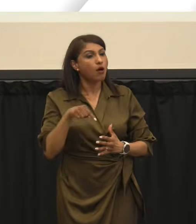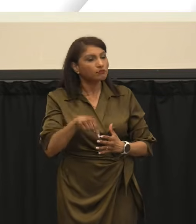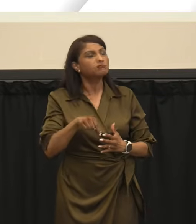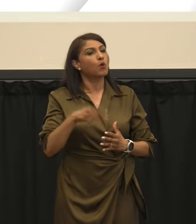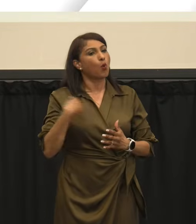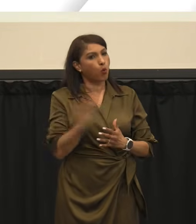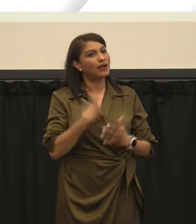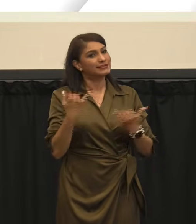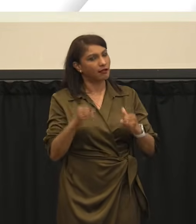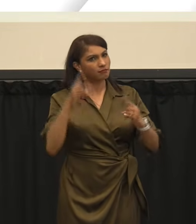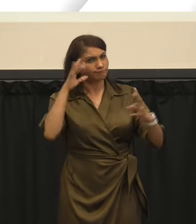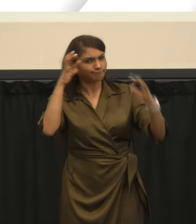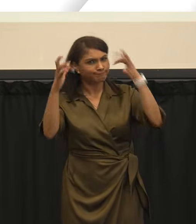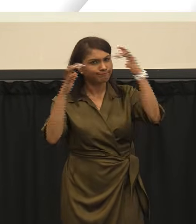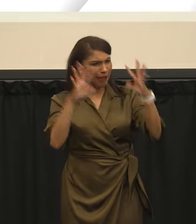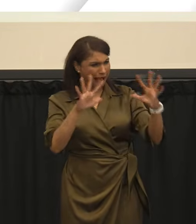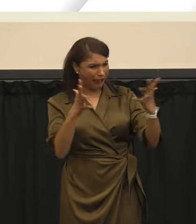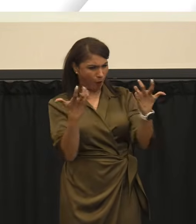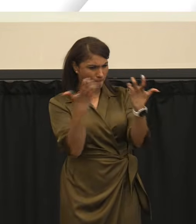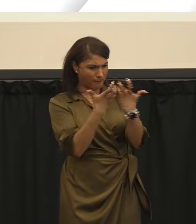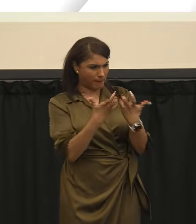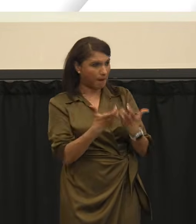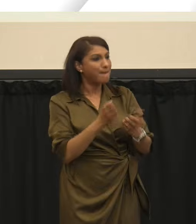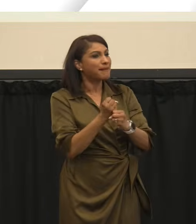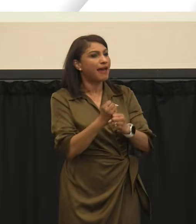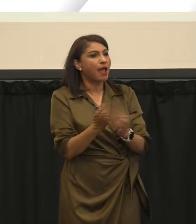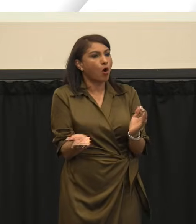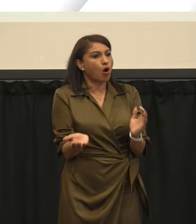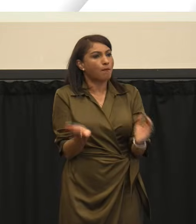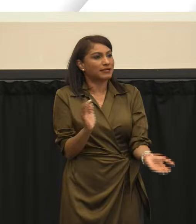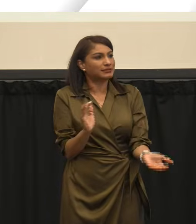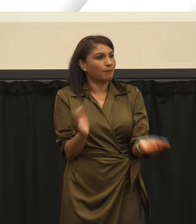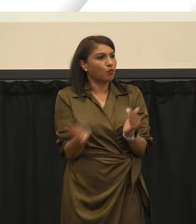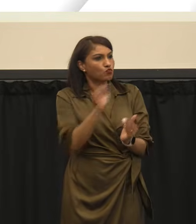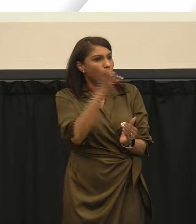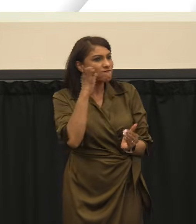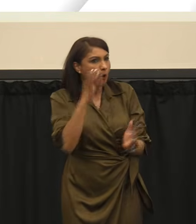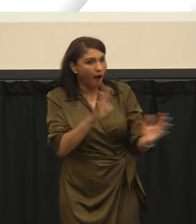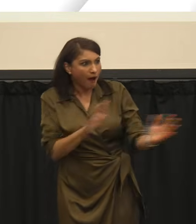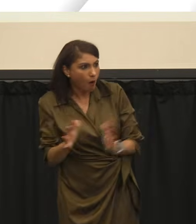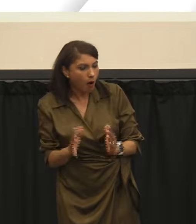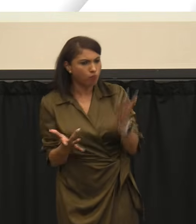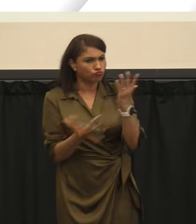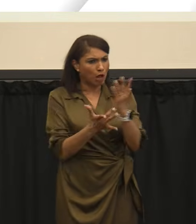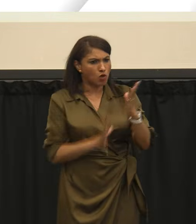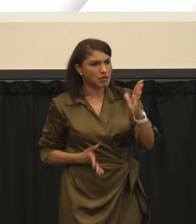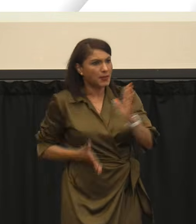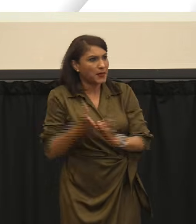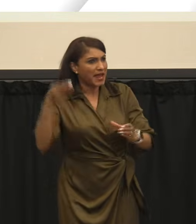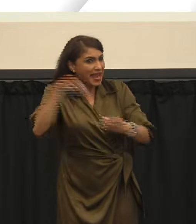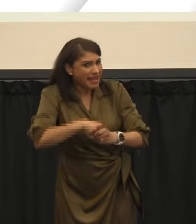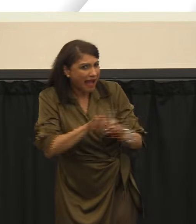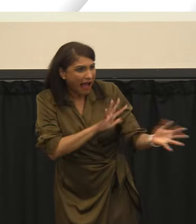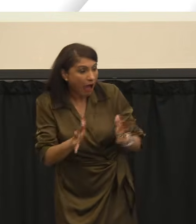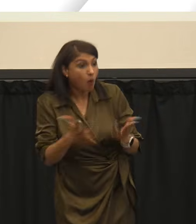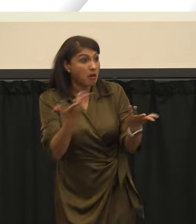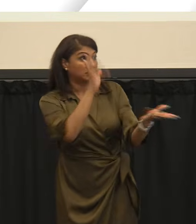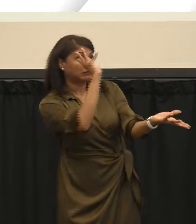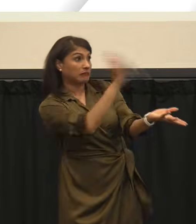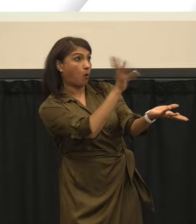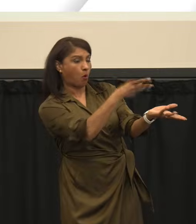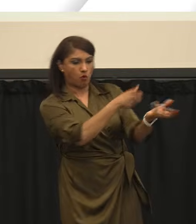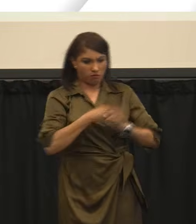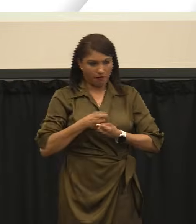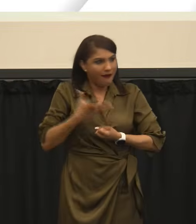terms of low data, zero rated data, etc. So we are still trying to configure how we would implement it and